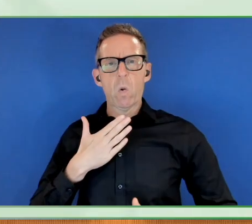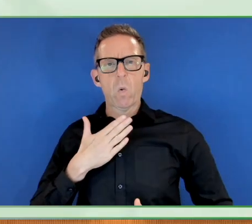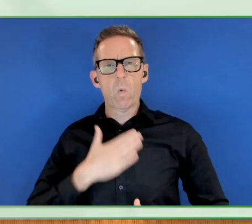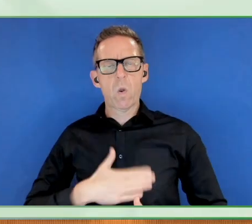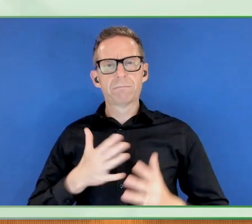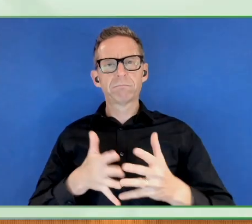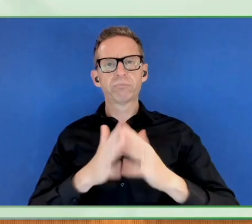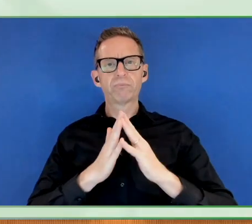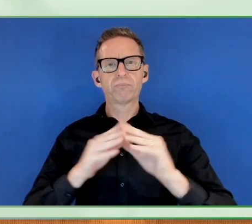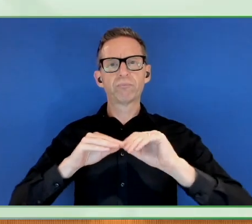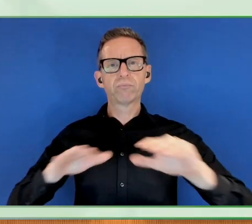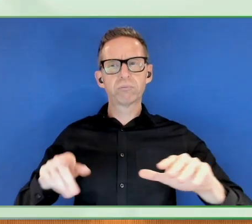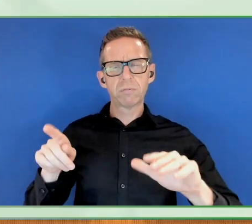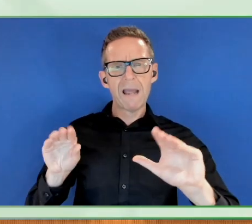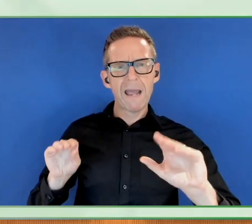hurdles?